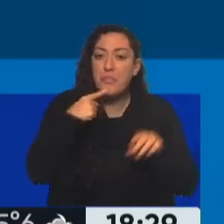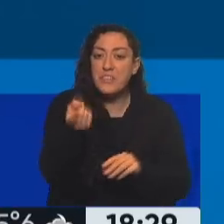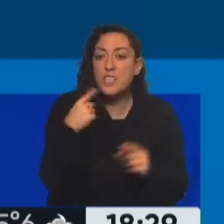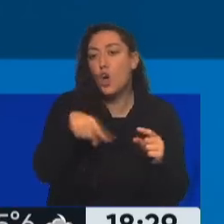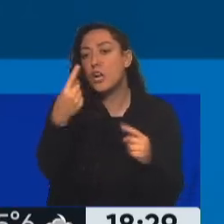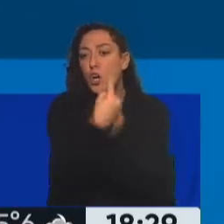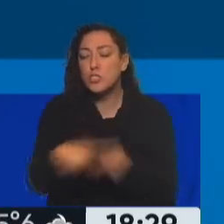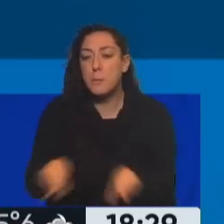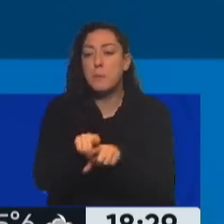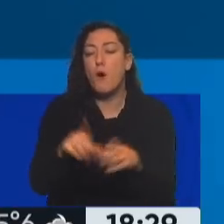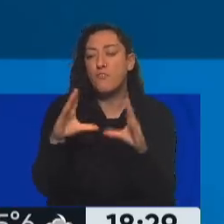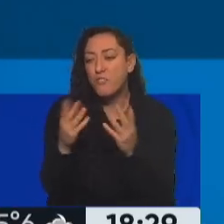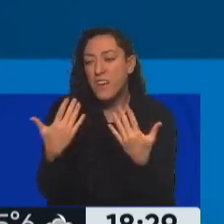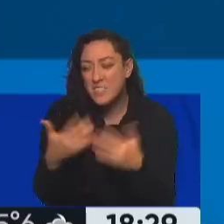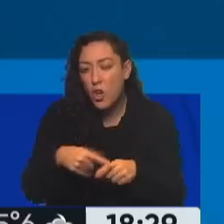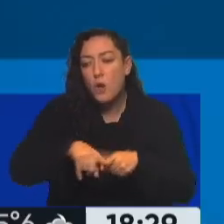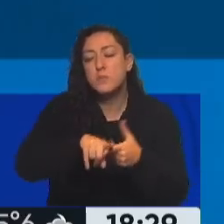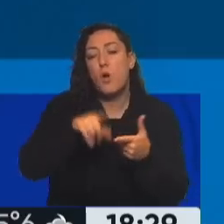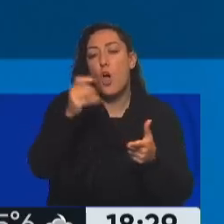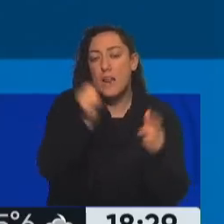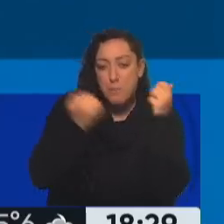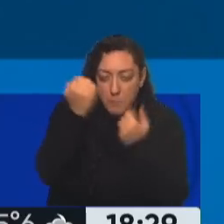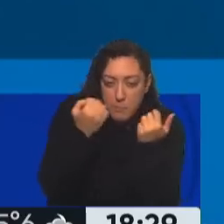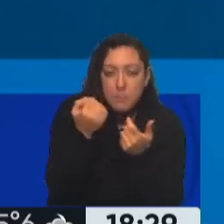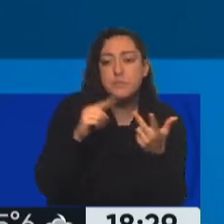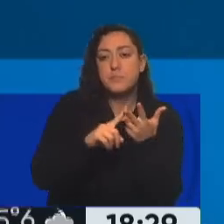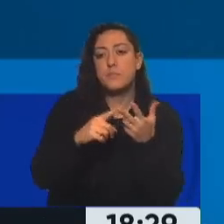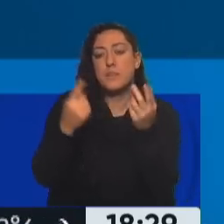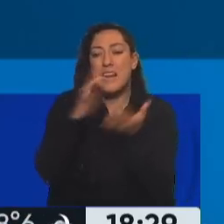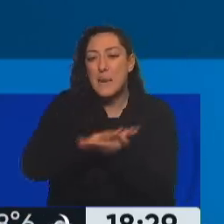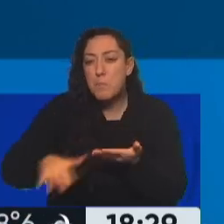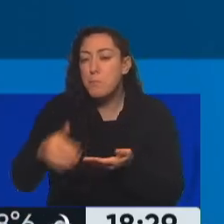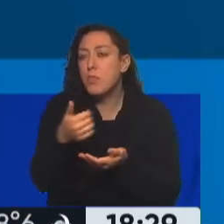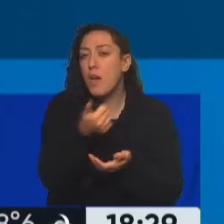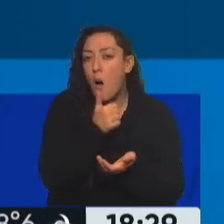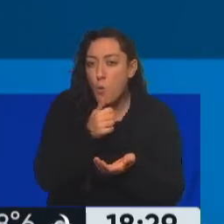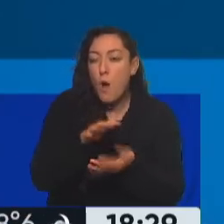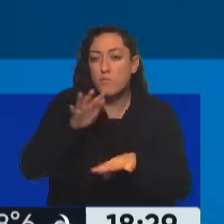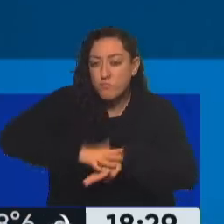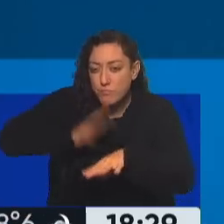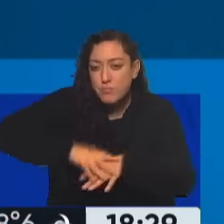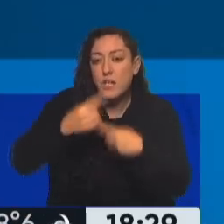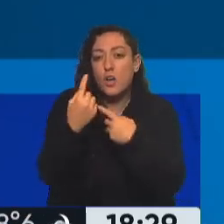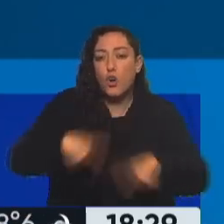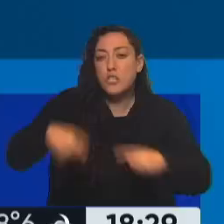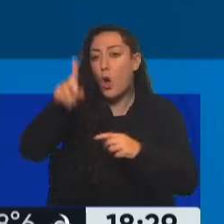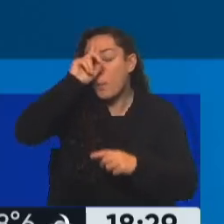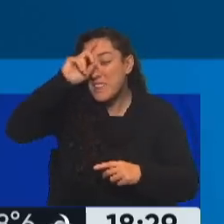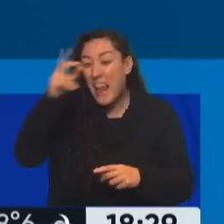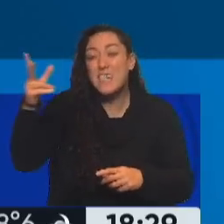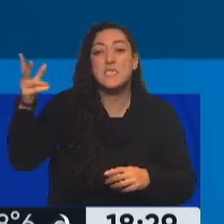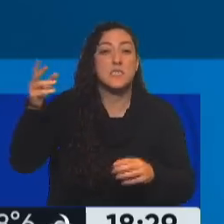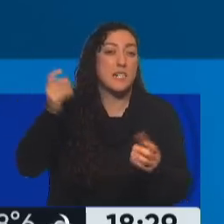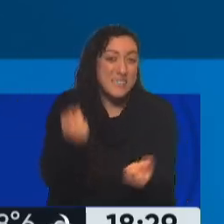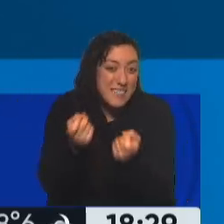food, hygiene items, water purification agents, and fuel to power hospitals have not been let in for 80